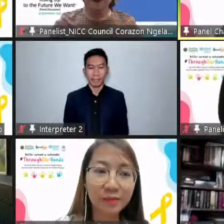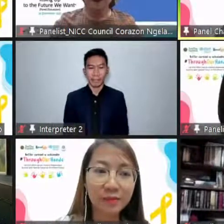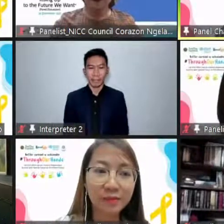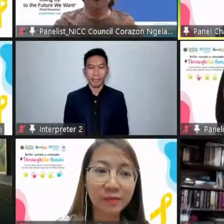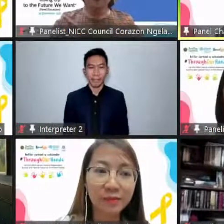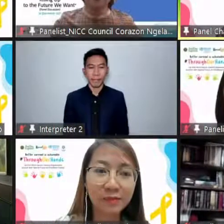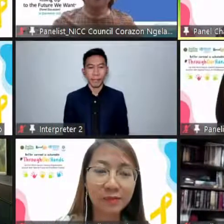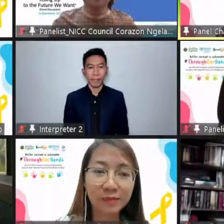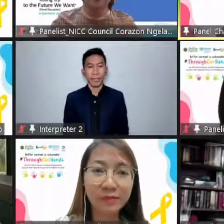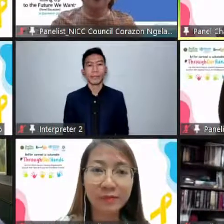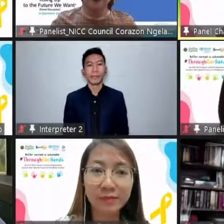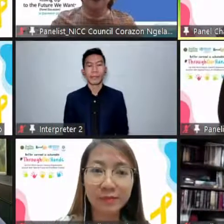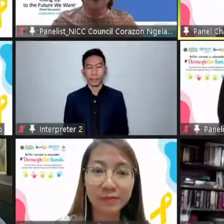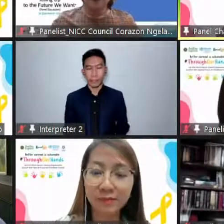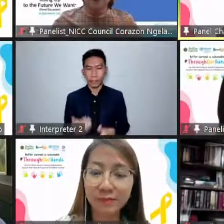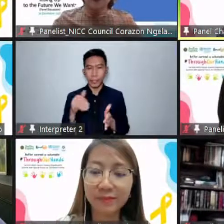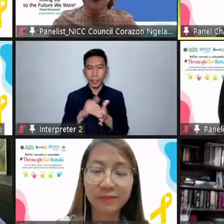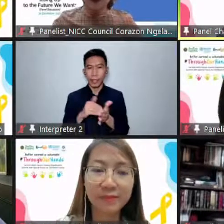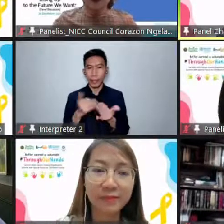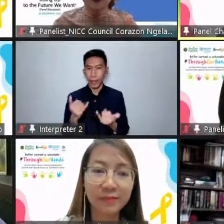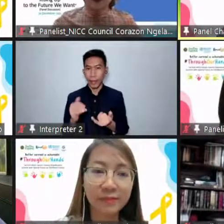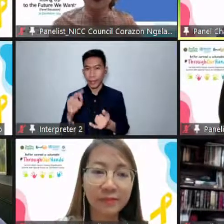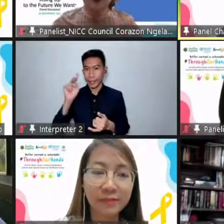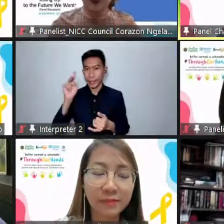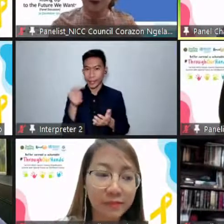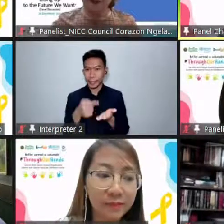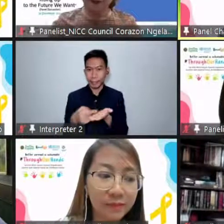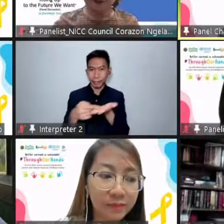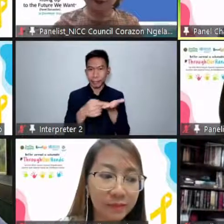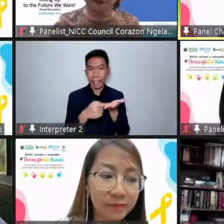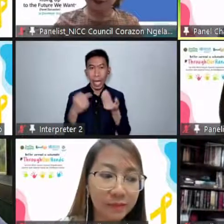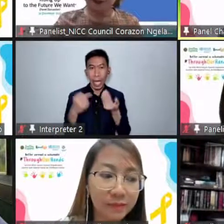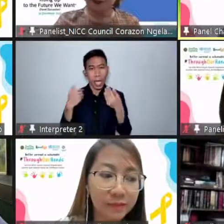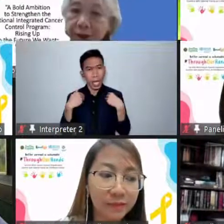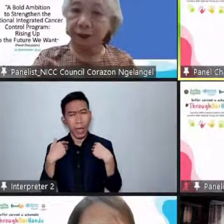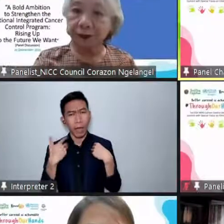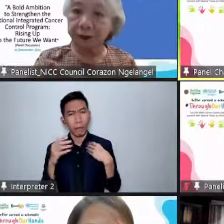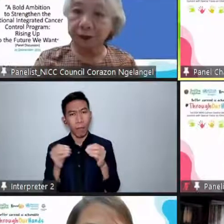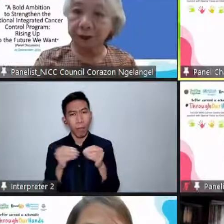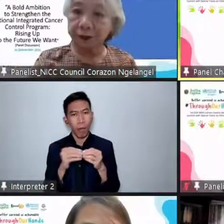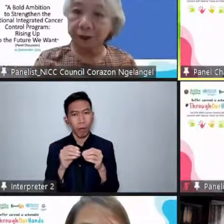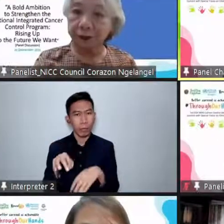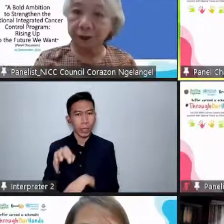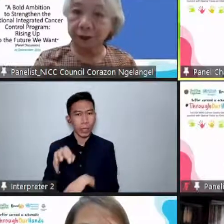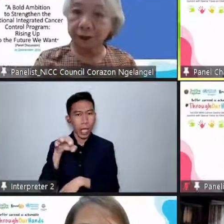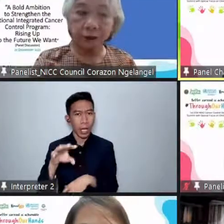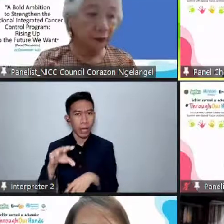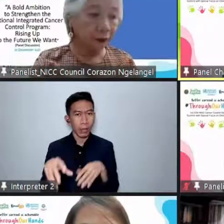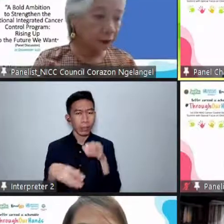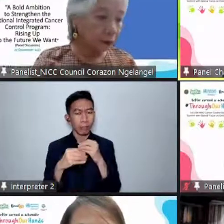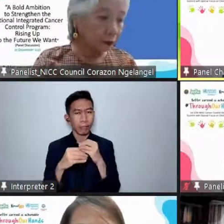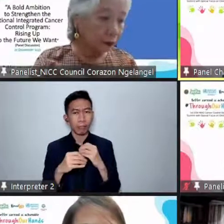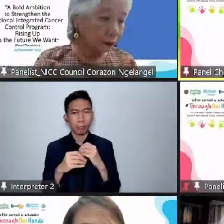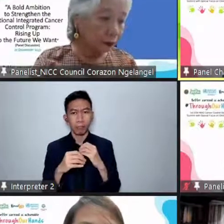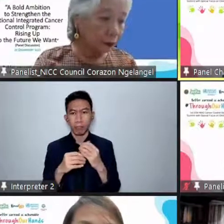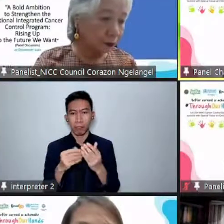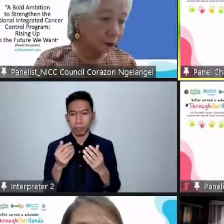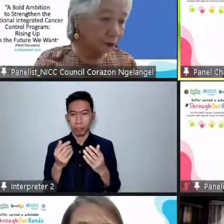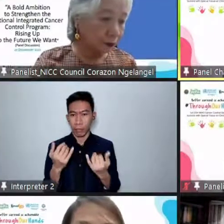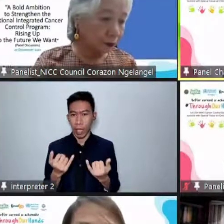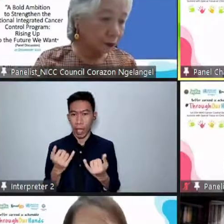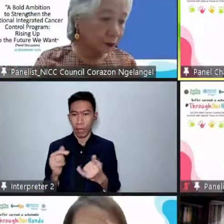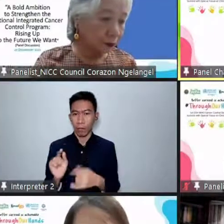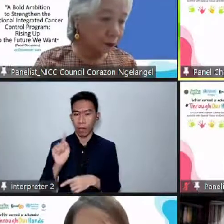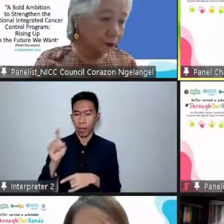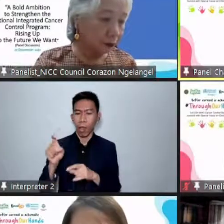in our second round now, if you have anything to add to what you just said, I just wanted to get a